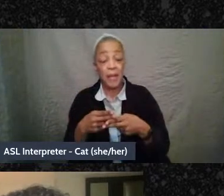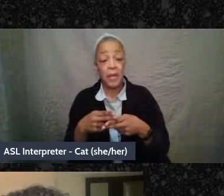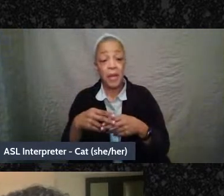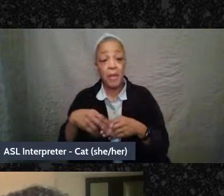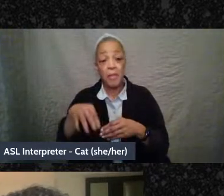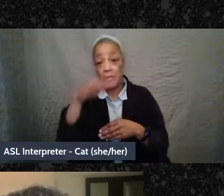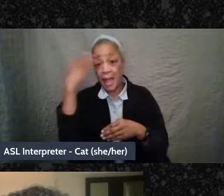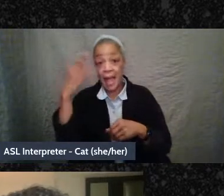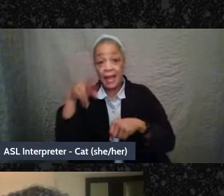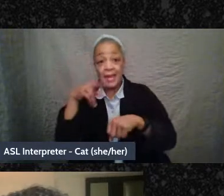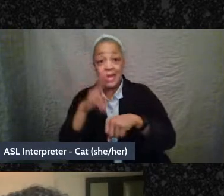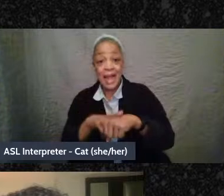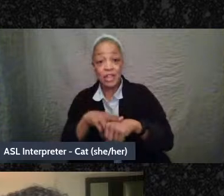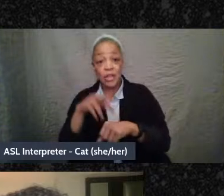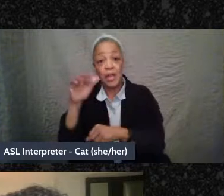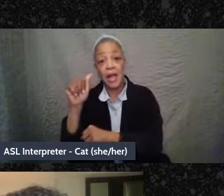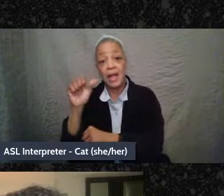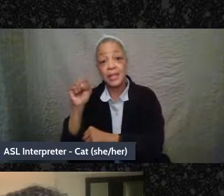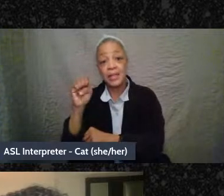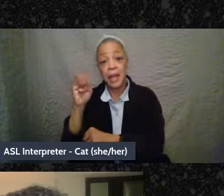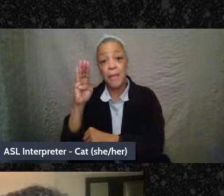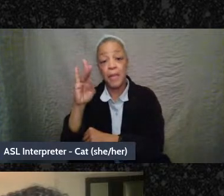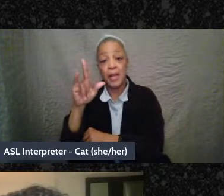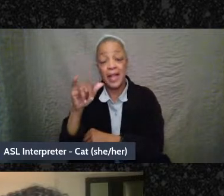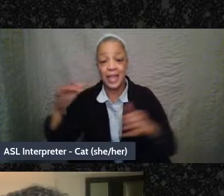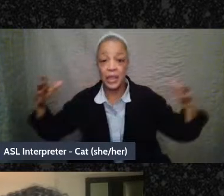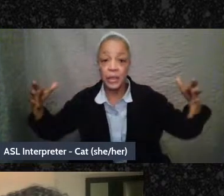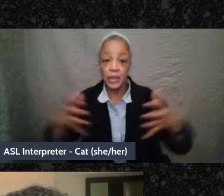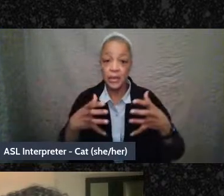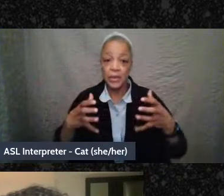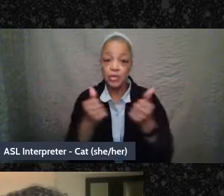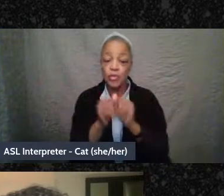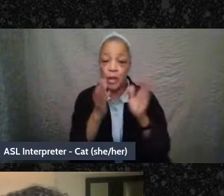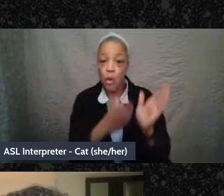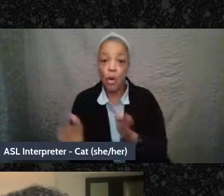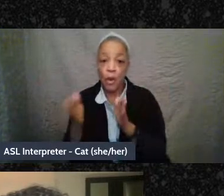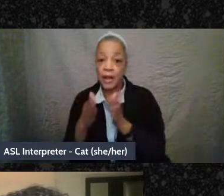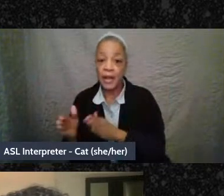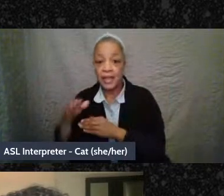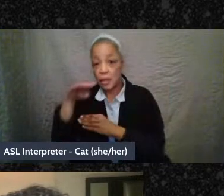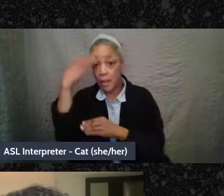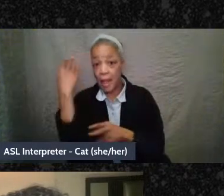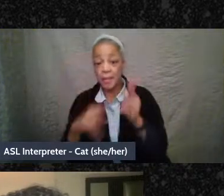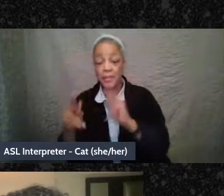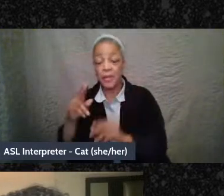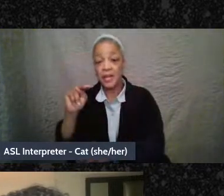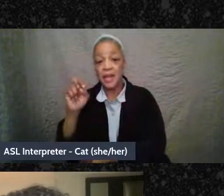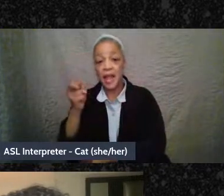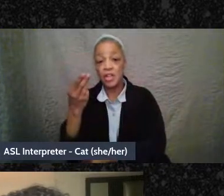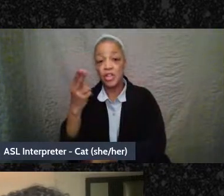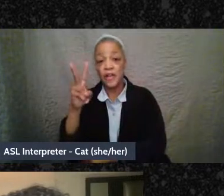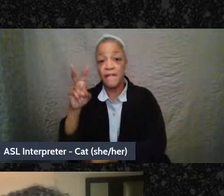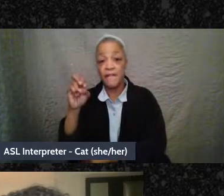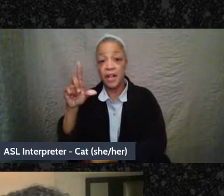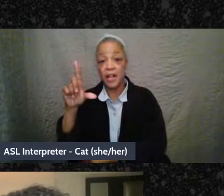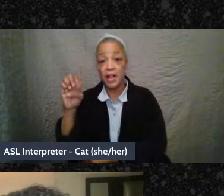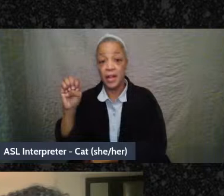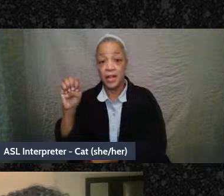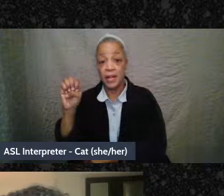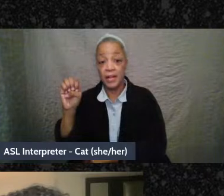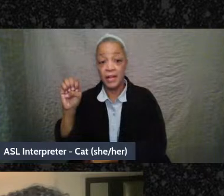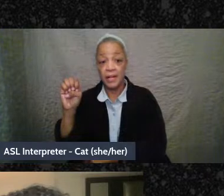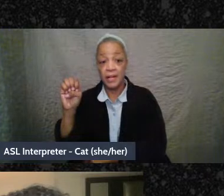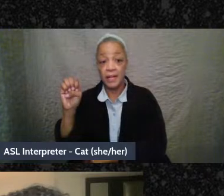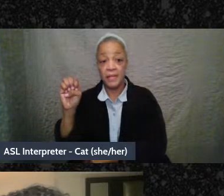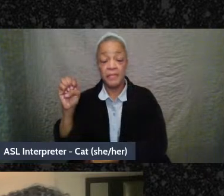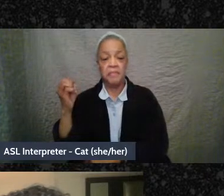kind of what we started as a way to really organize Black people in Nashville, because as you were talking, I was just thinking about,